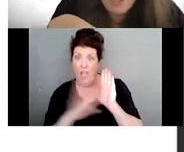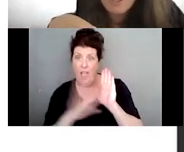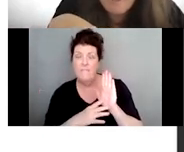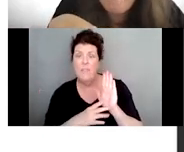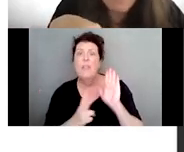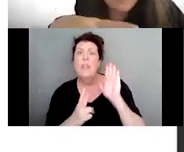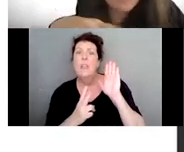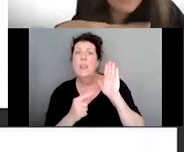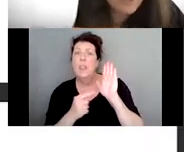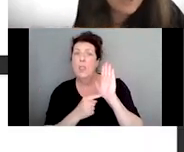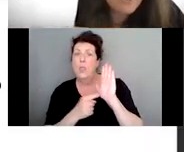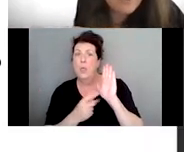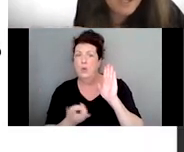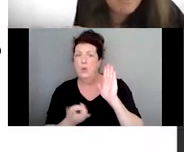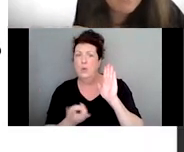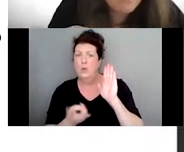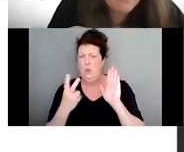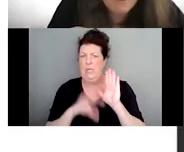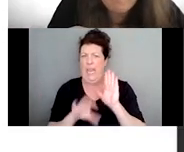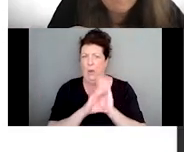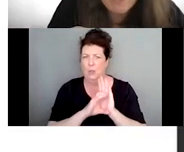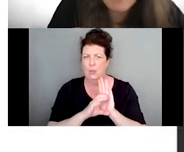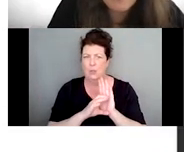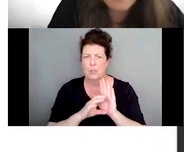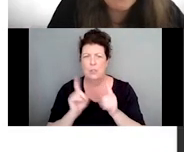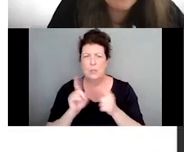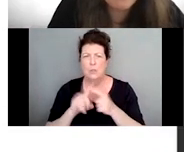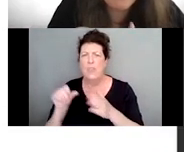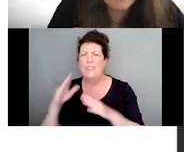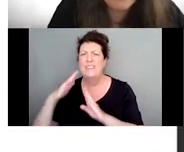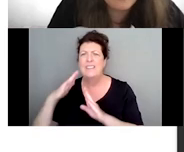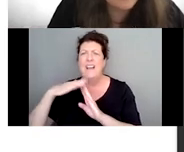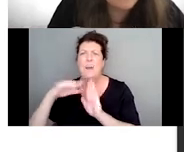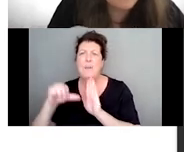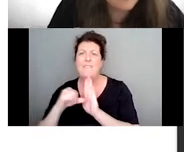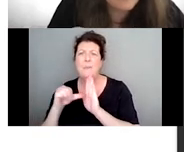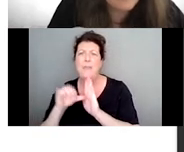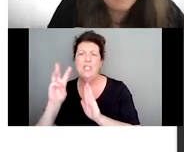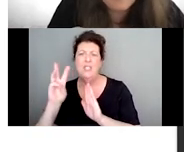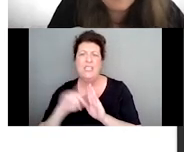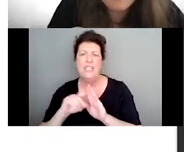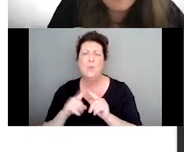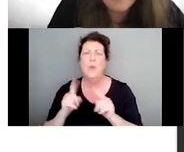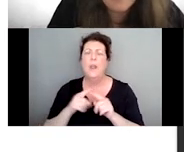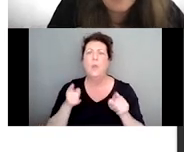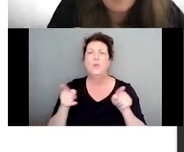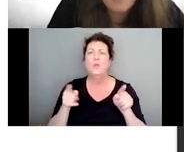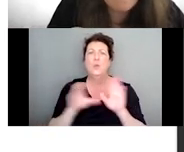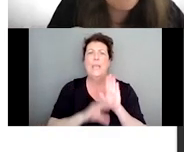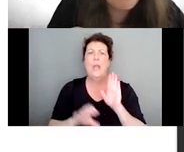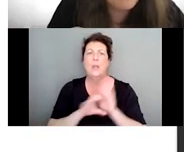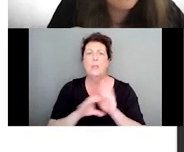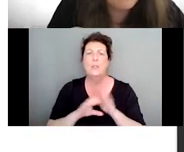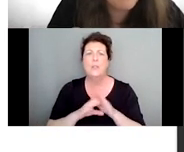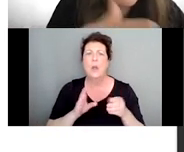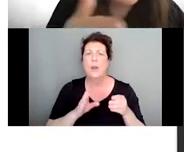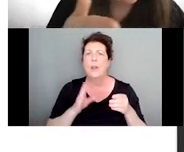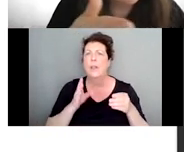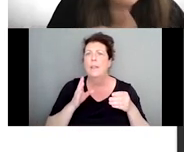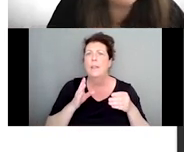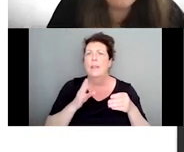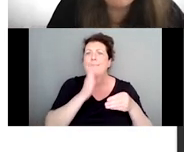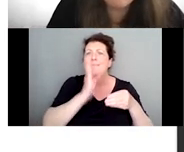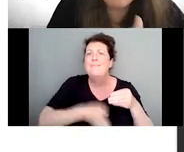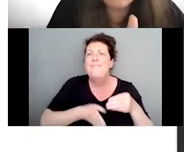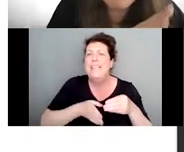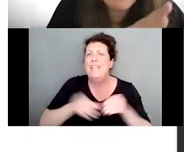um, to, to kind of the top of, um, page six where they're finishing each other's sentences. Um, I w